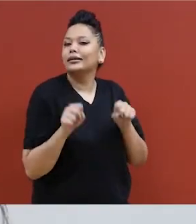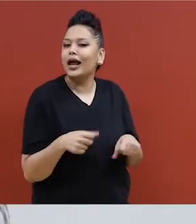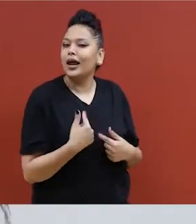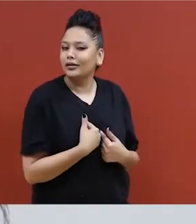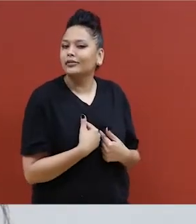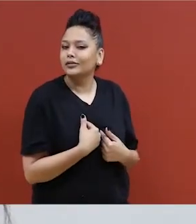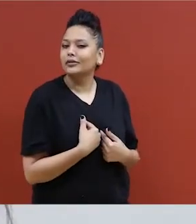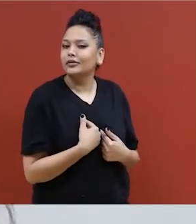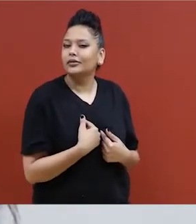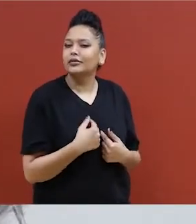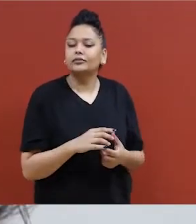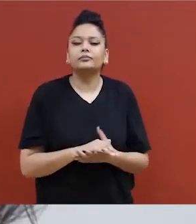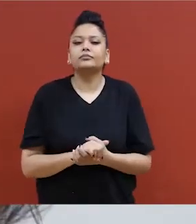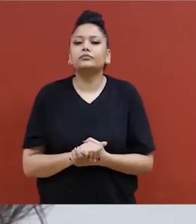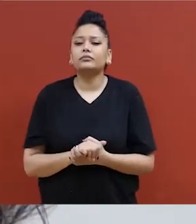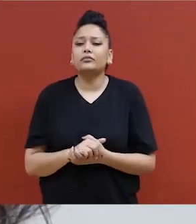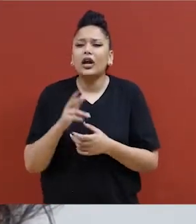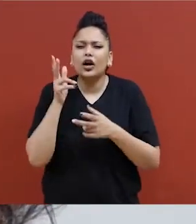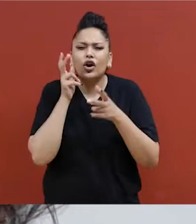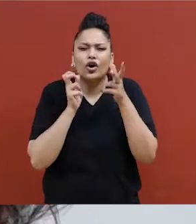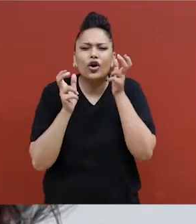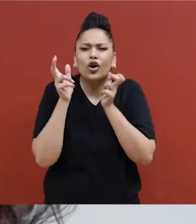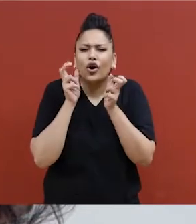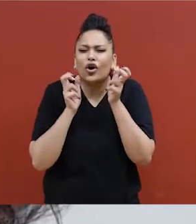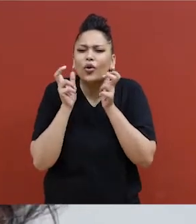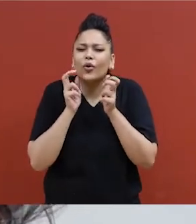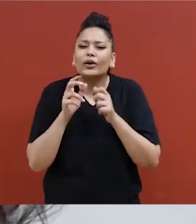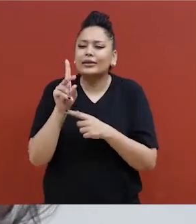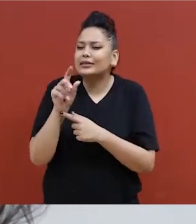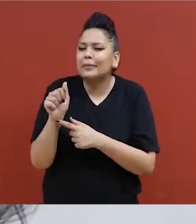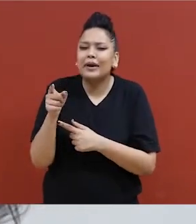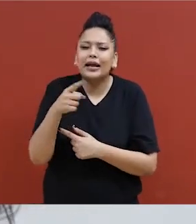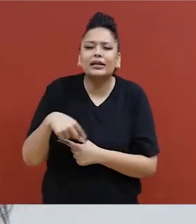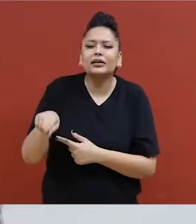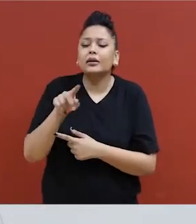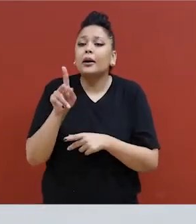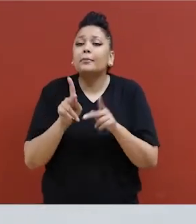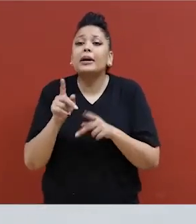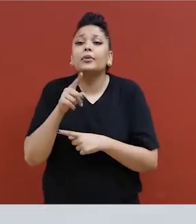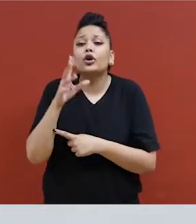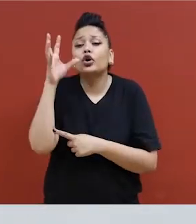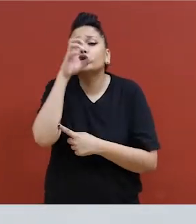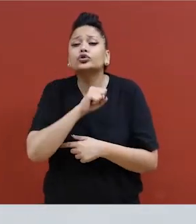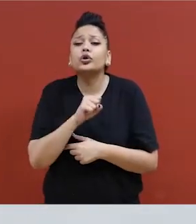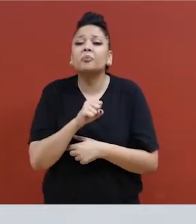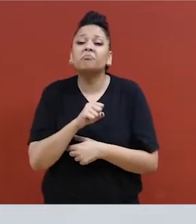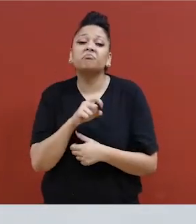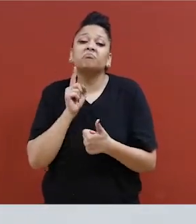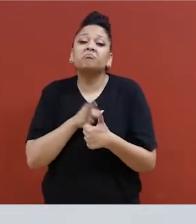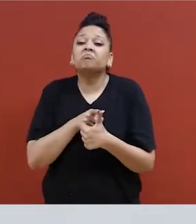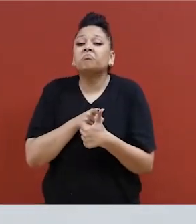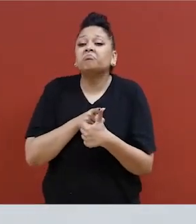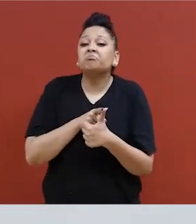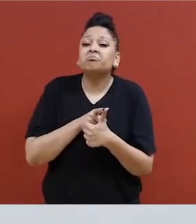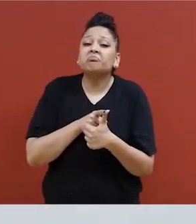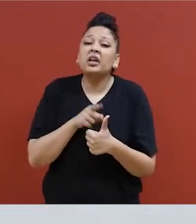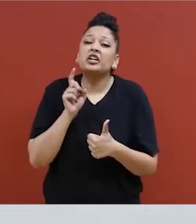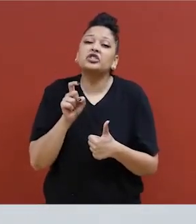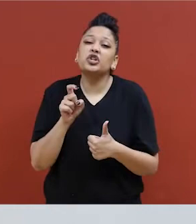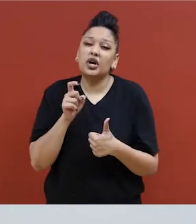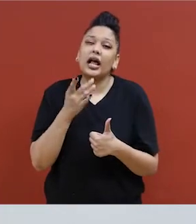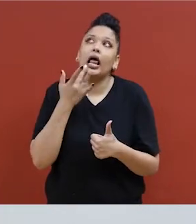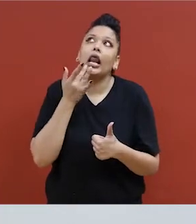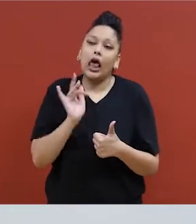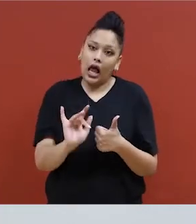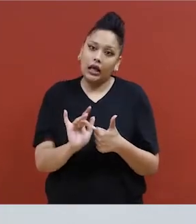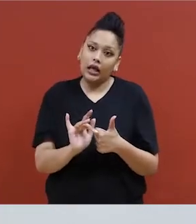exactly I hear from women who live with disabilities is the assumption is, A, you